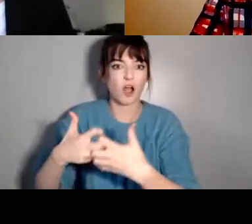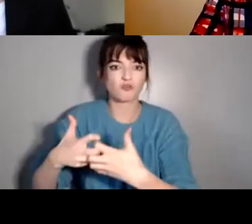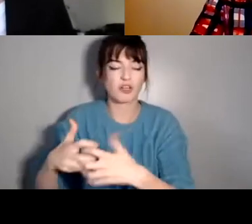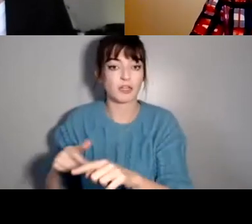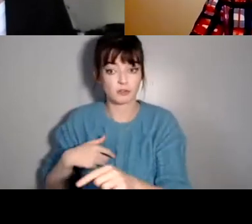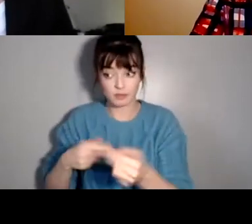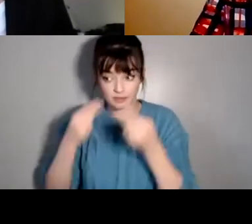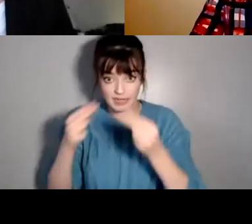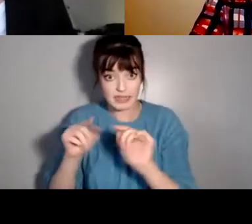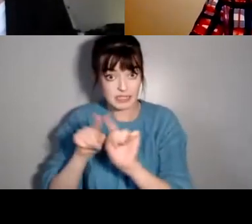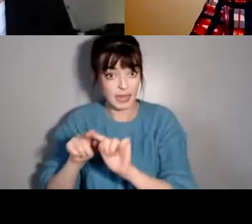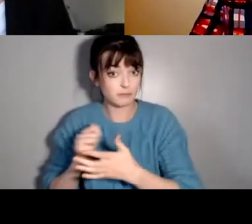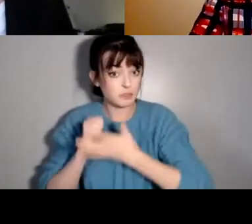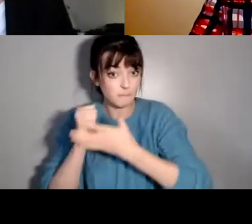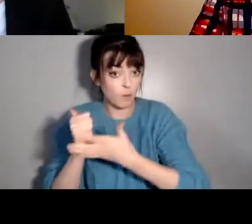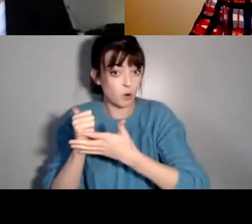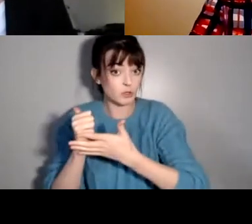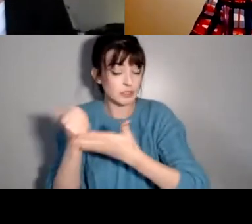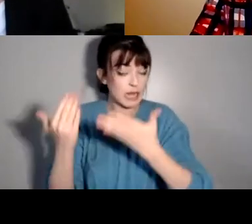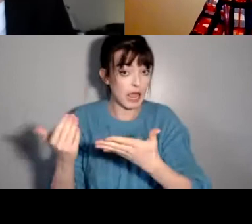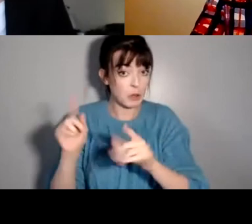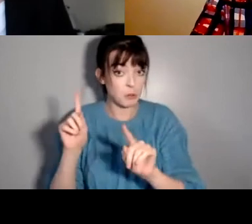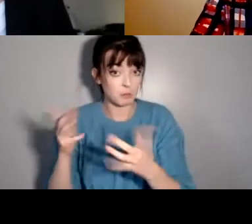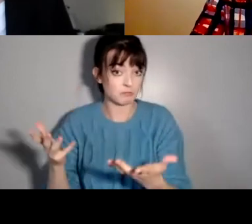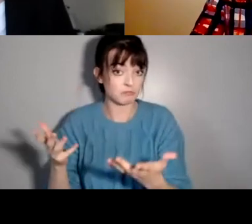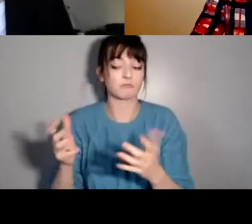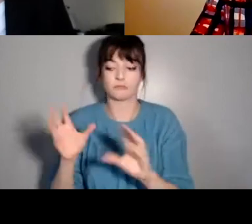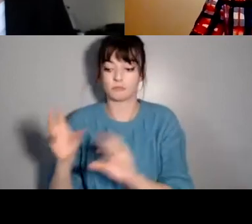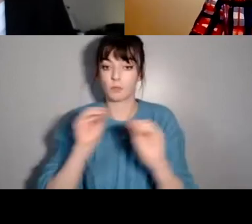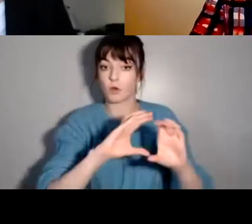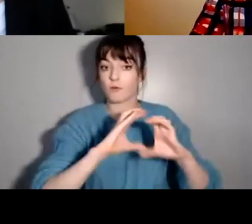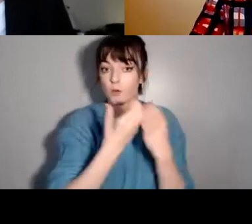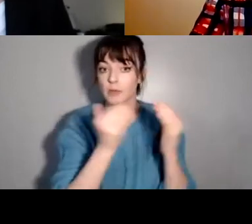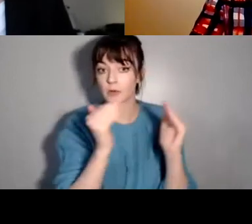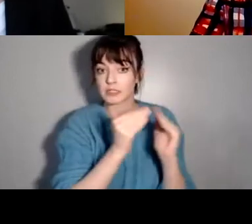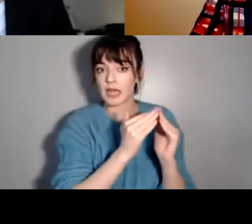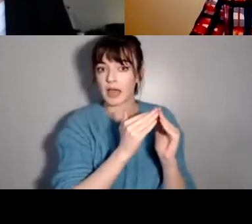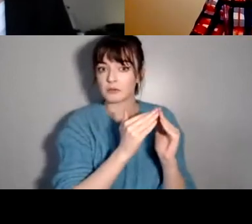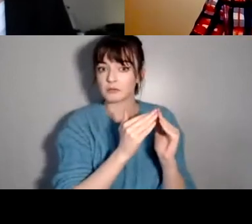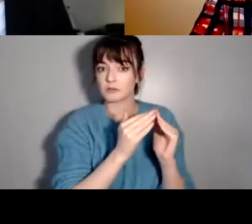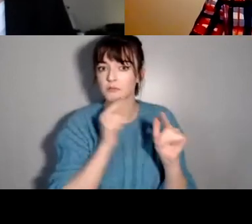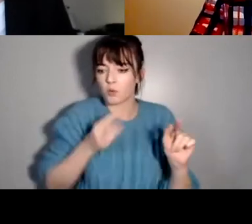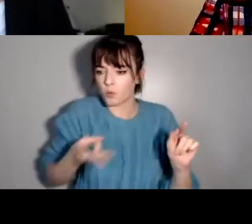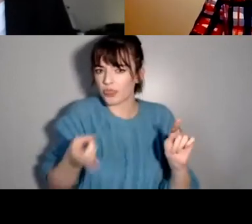support that they need now, even as they have moved to the community houses? So